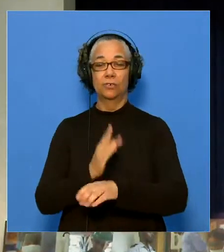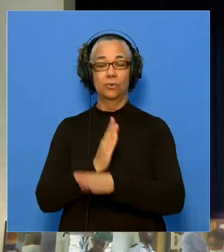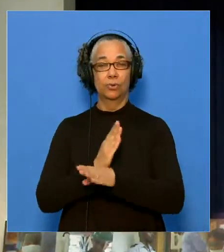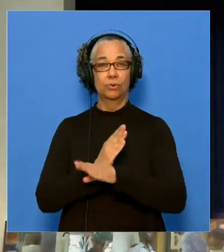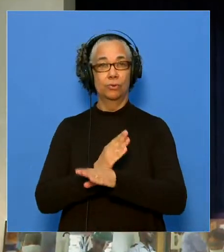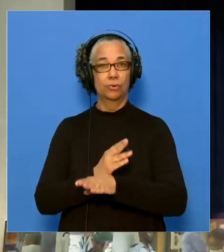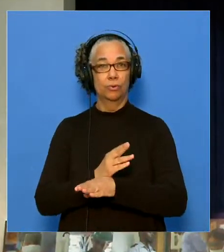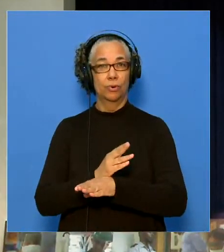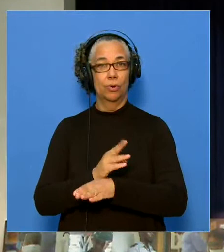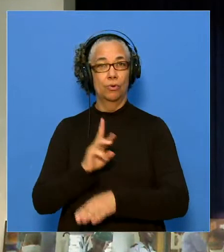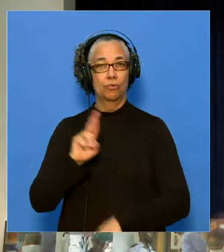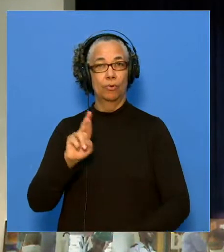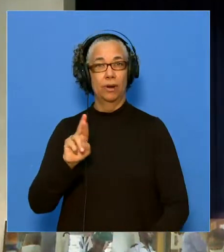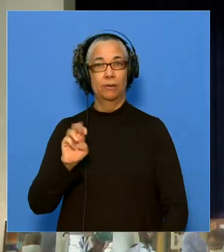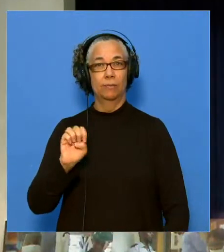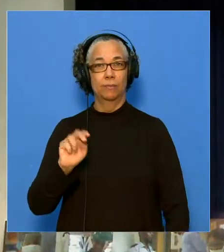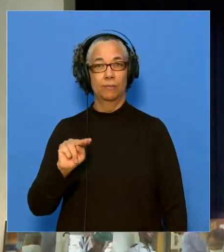And